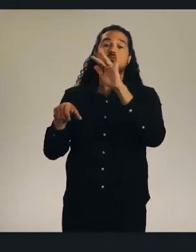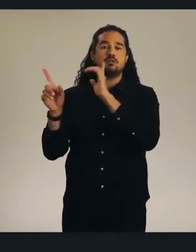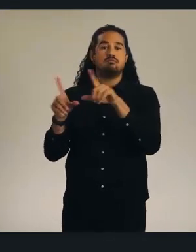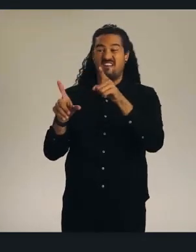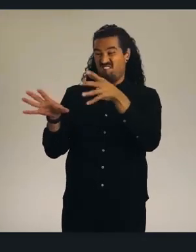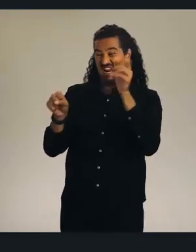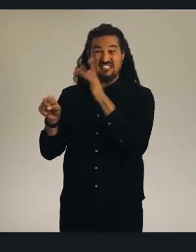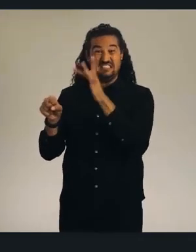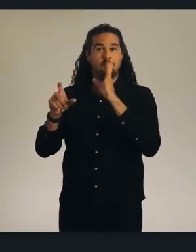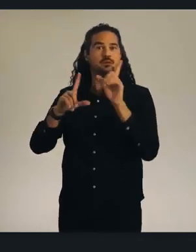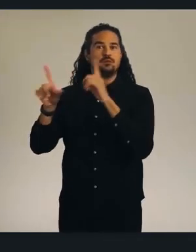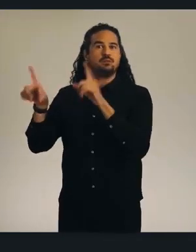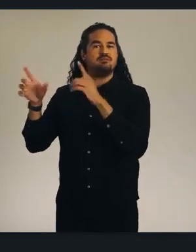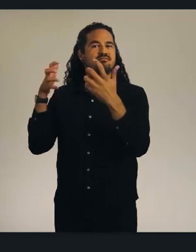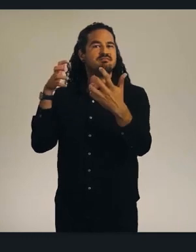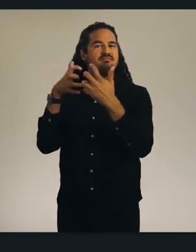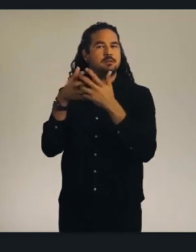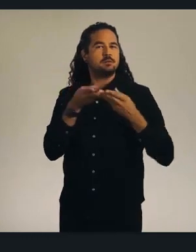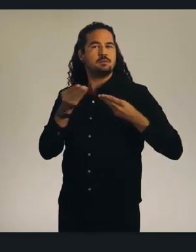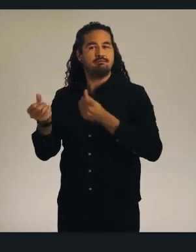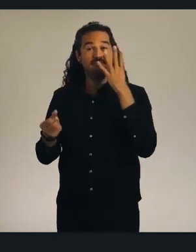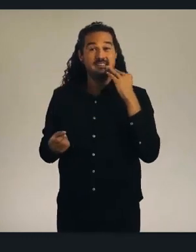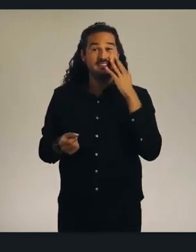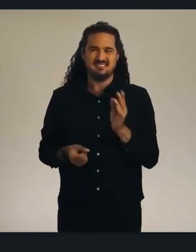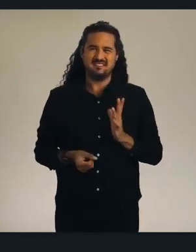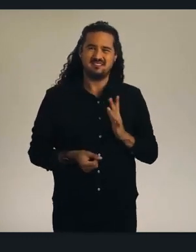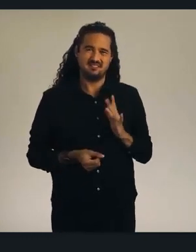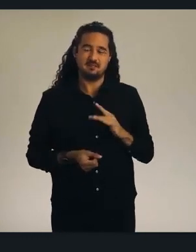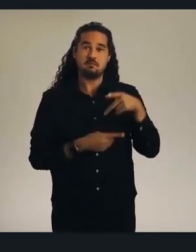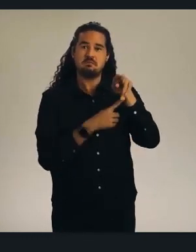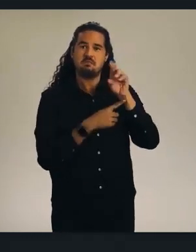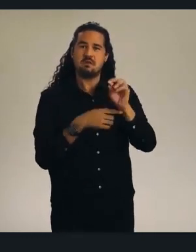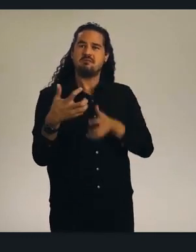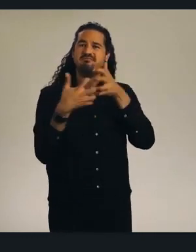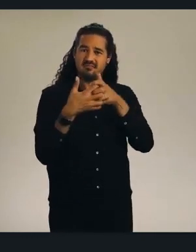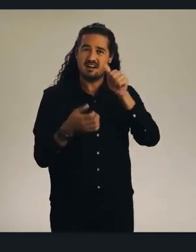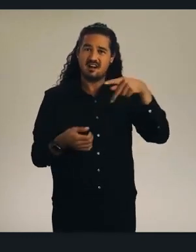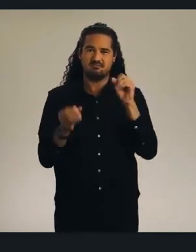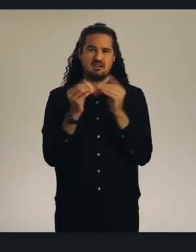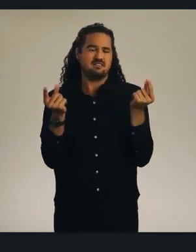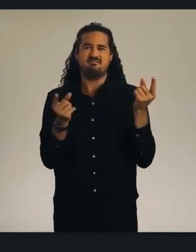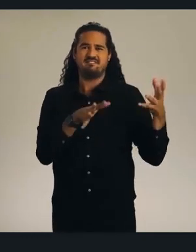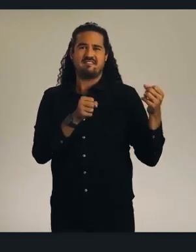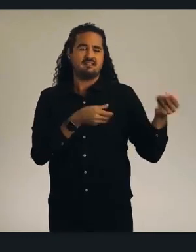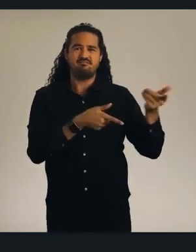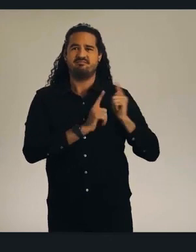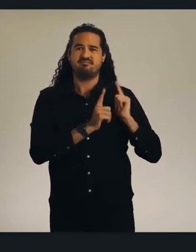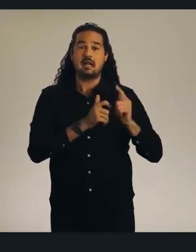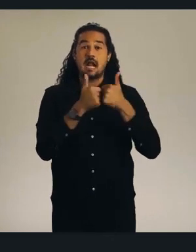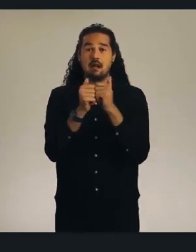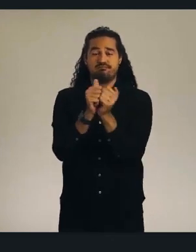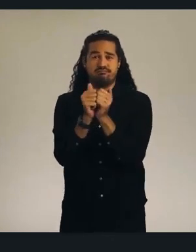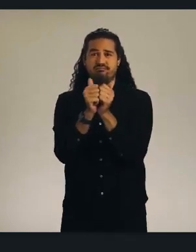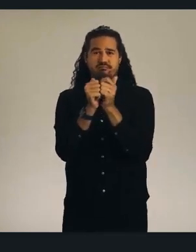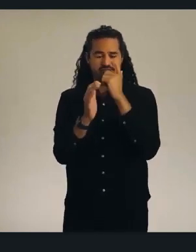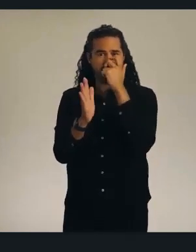and fluid. Of course, ProMotion is also great for apps, providing more responsive inputs, smoother graphics, and more precise gameplay. We brought in a few developers to see what they could do with it, and the